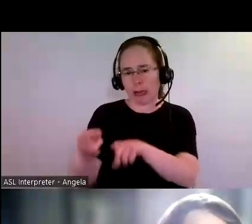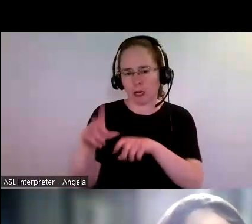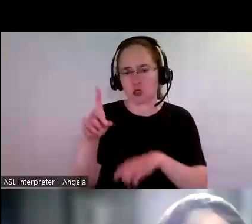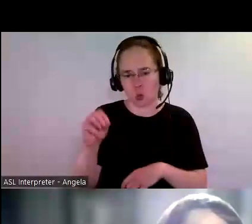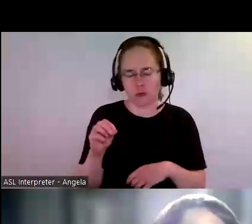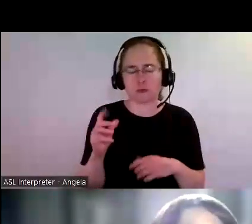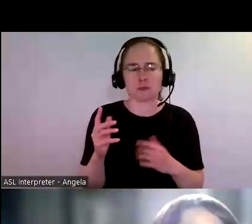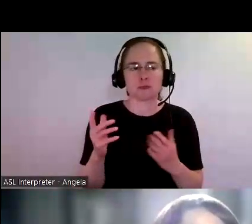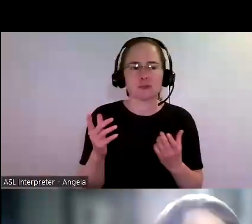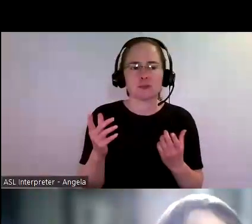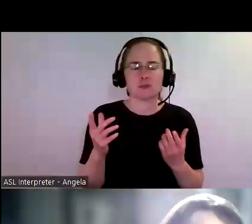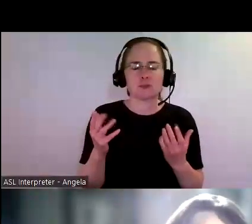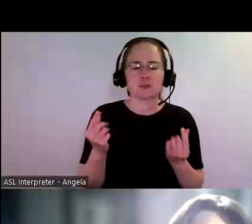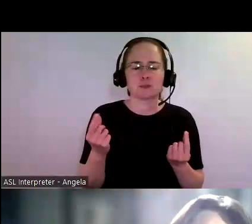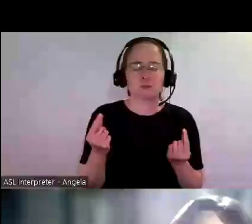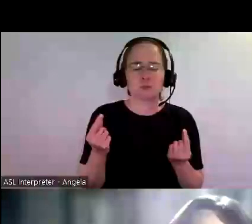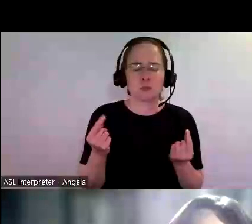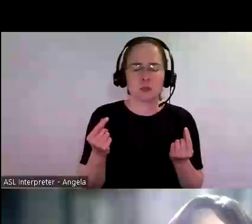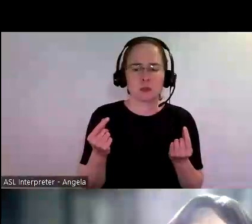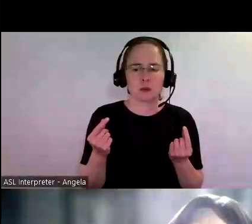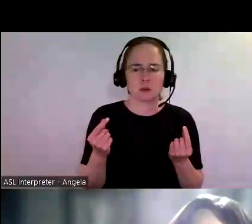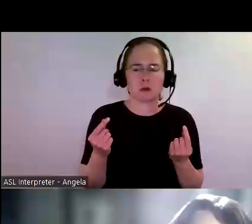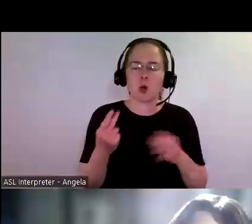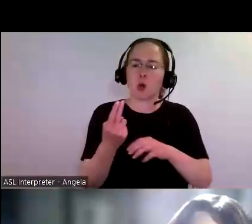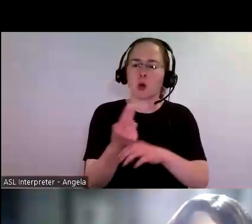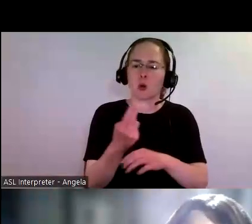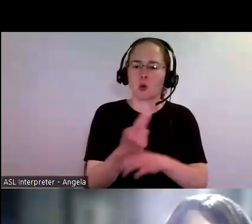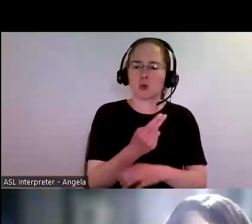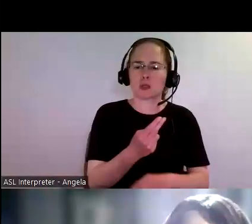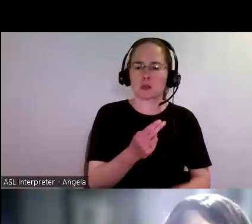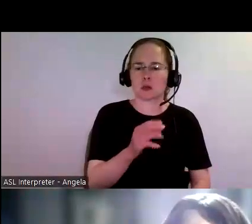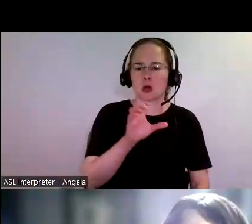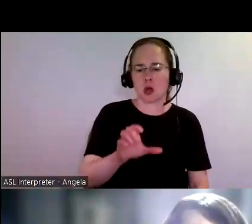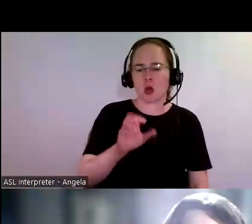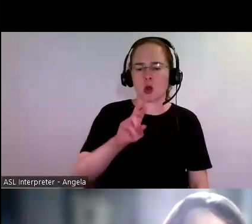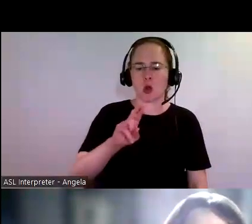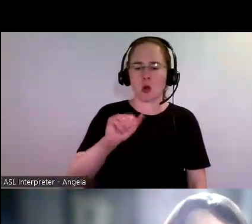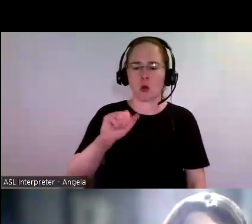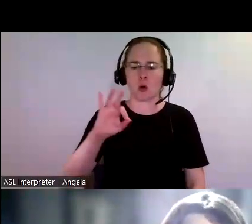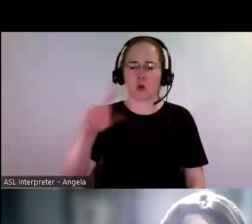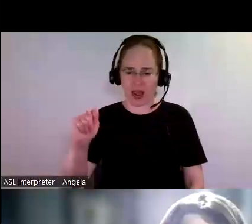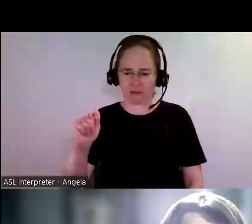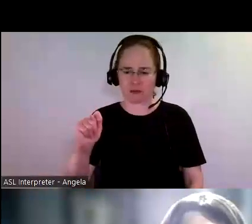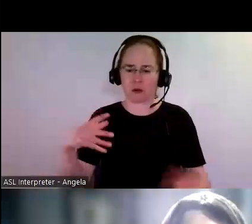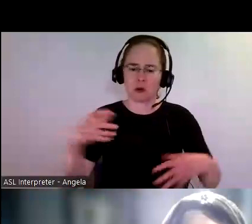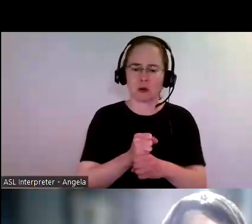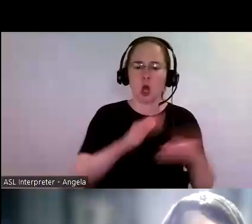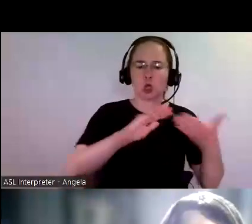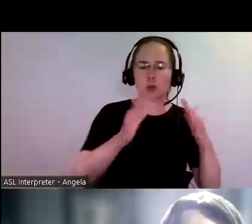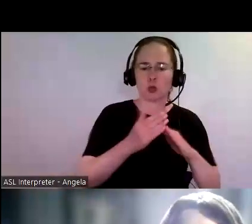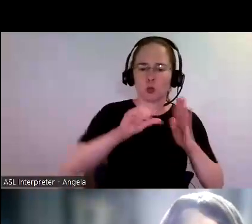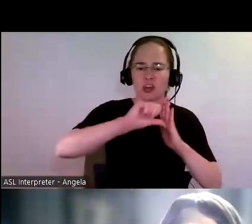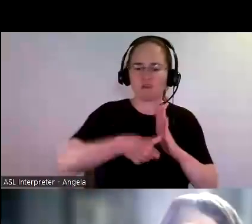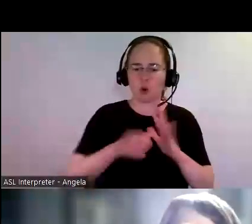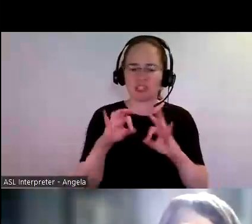is to use CRAFT, which is community reinforced family training.